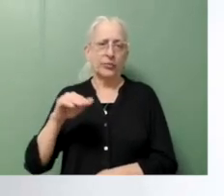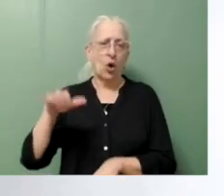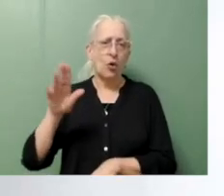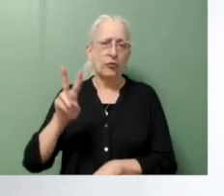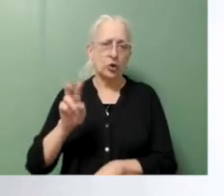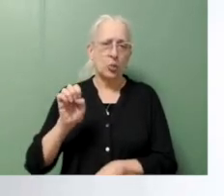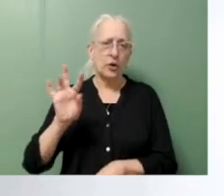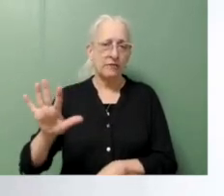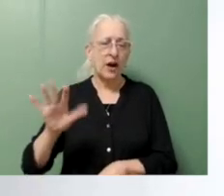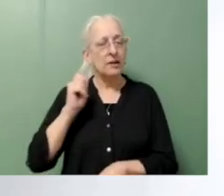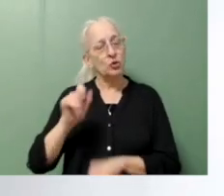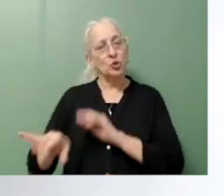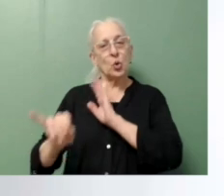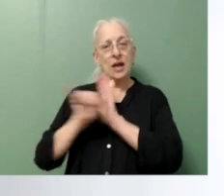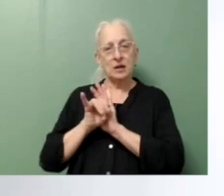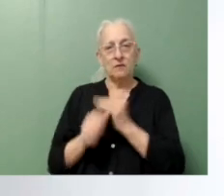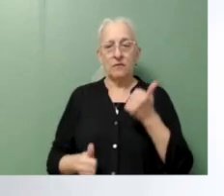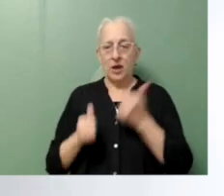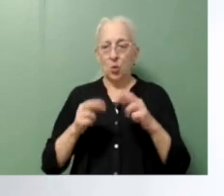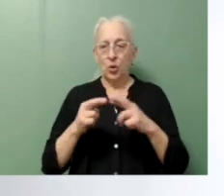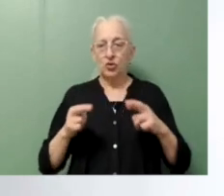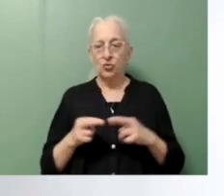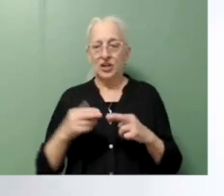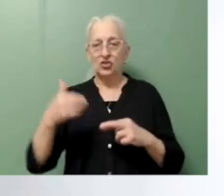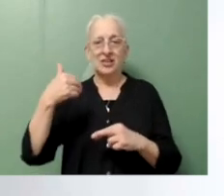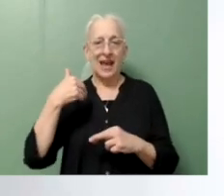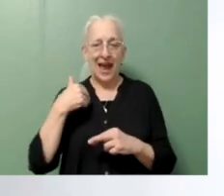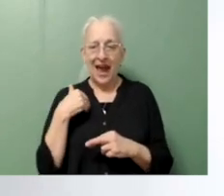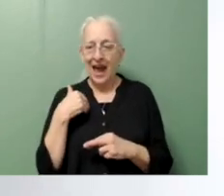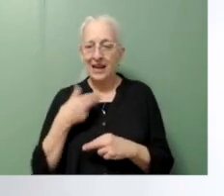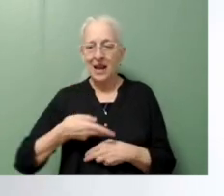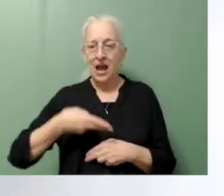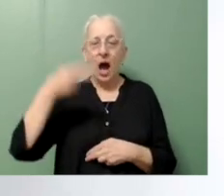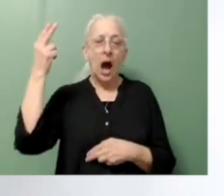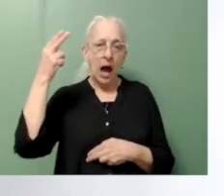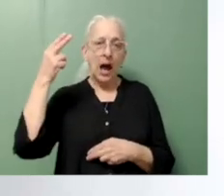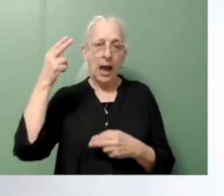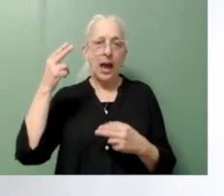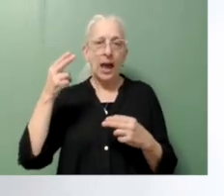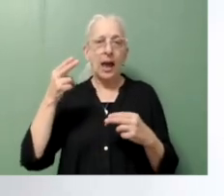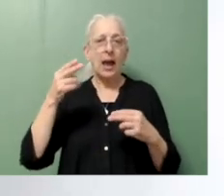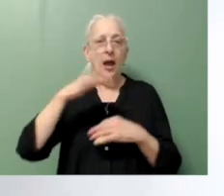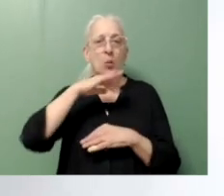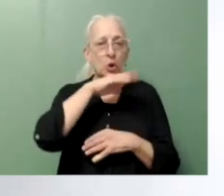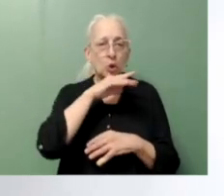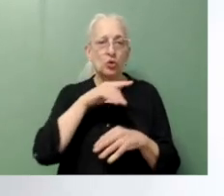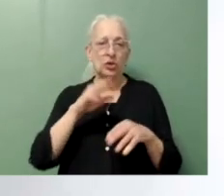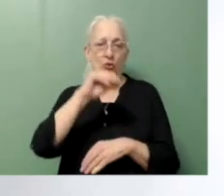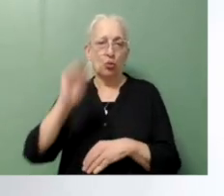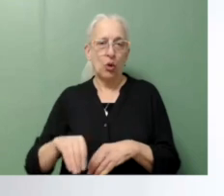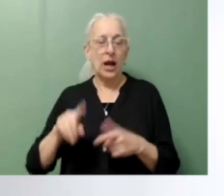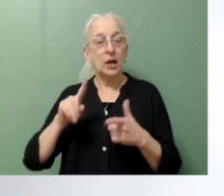pollution rates and that could use help with programs and incentives that can help those communities